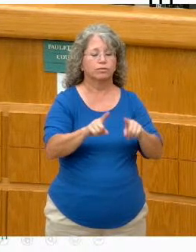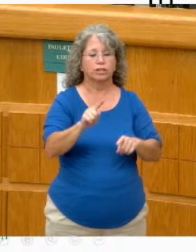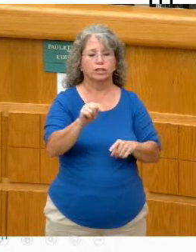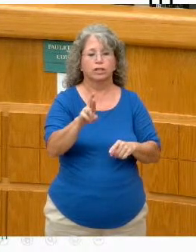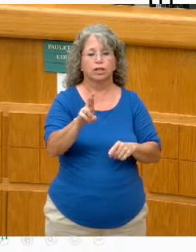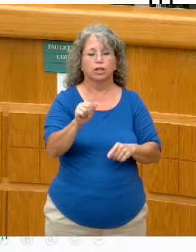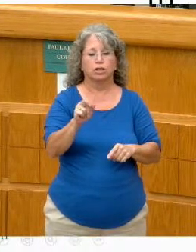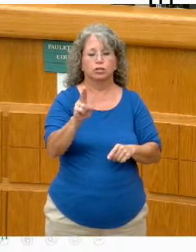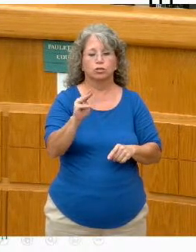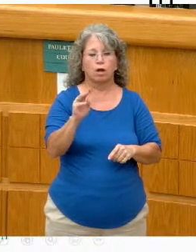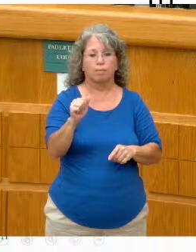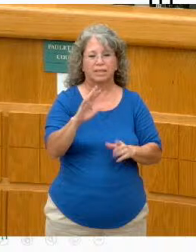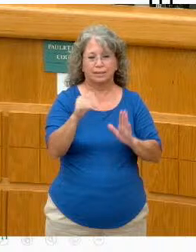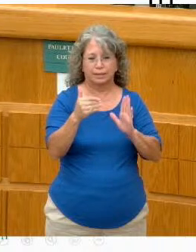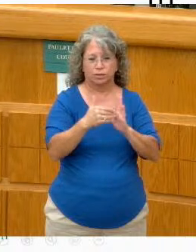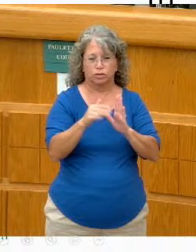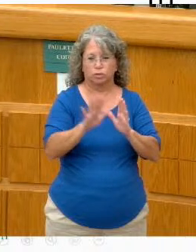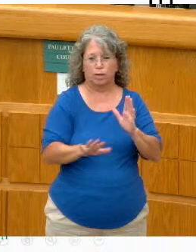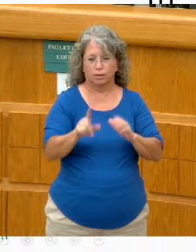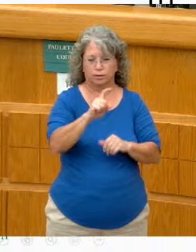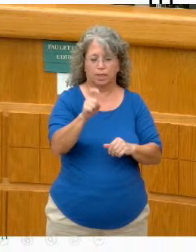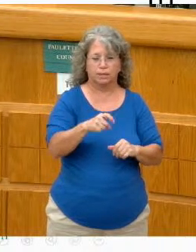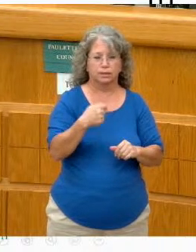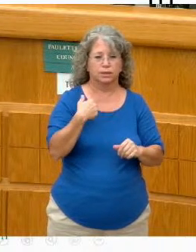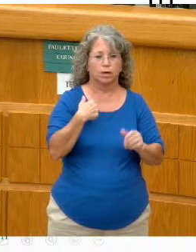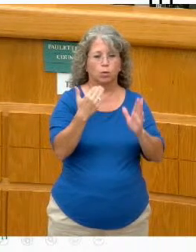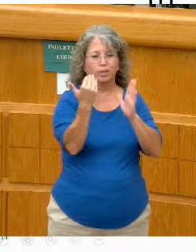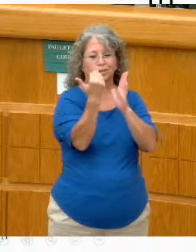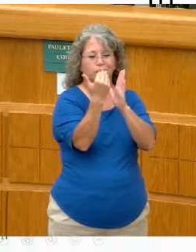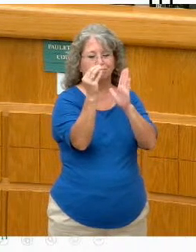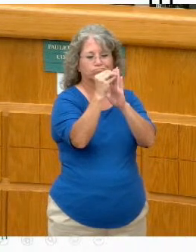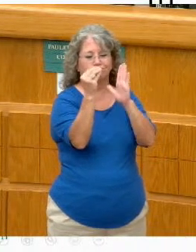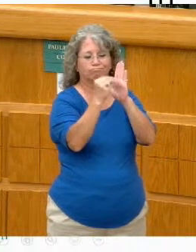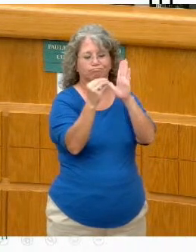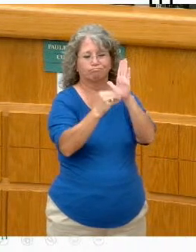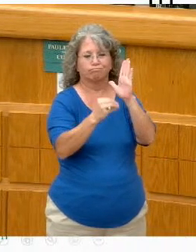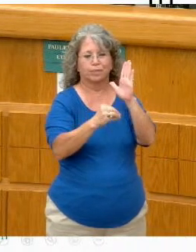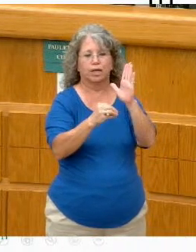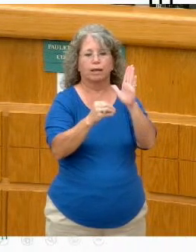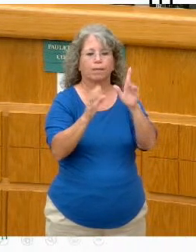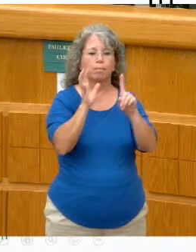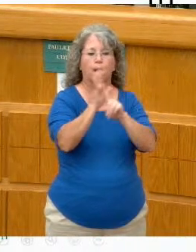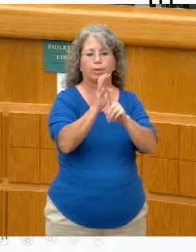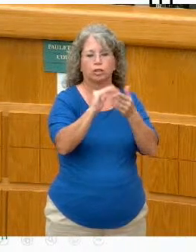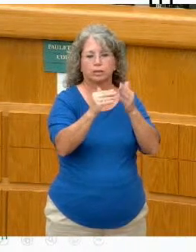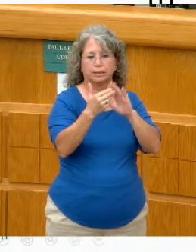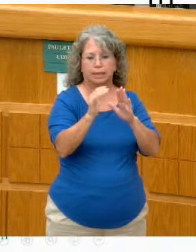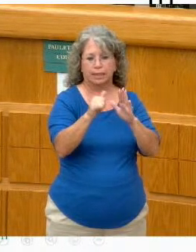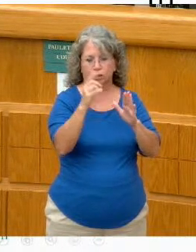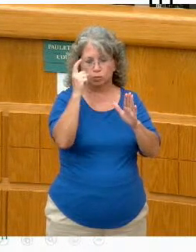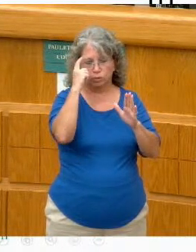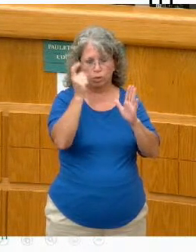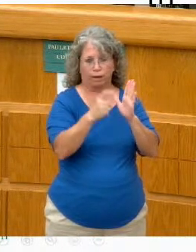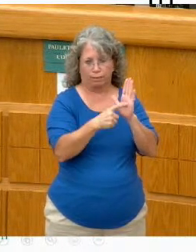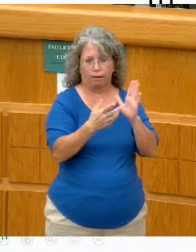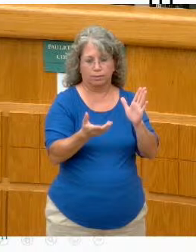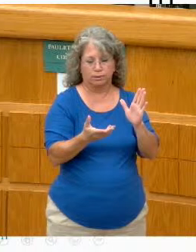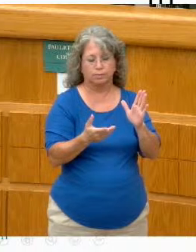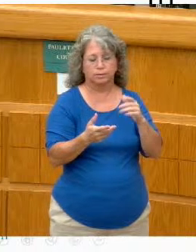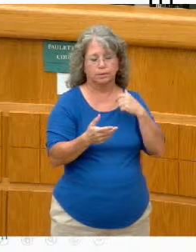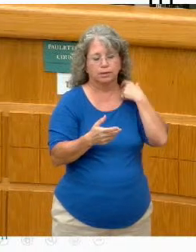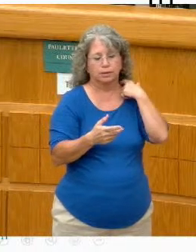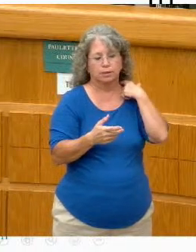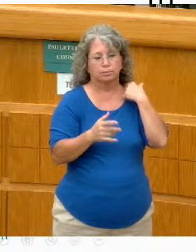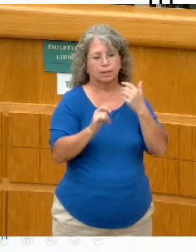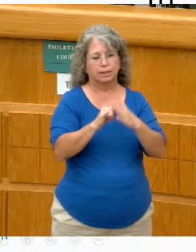a popular city that falls within those trauma service areas, but the whole state of Texas is encompassed within